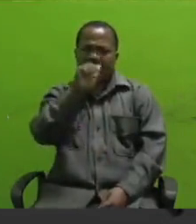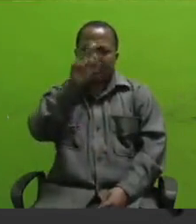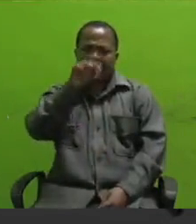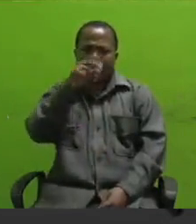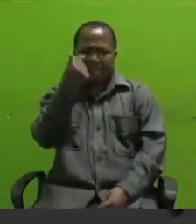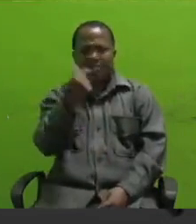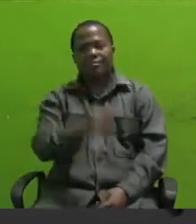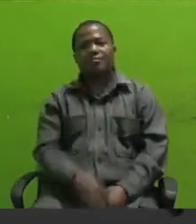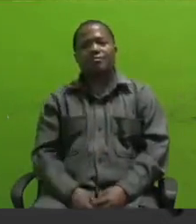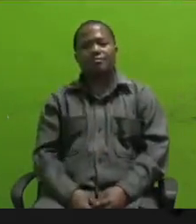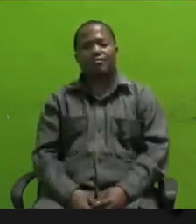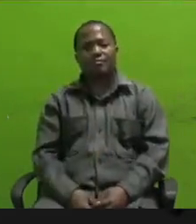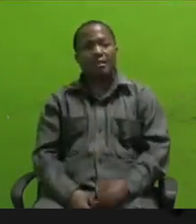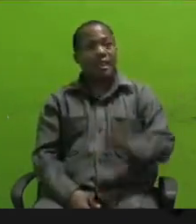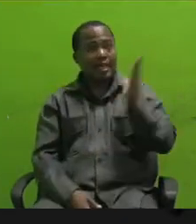Irritant.